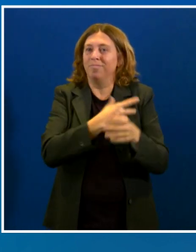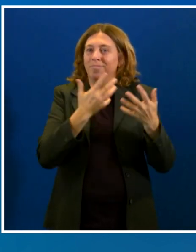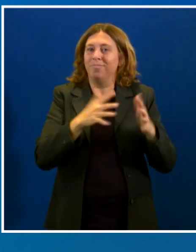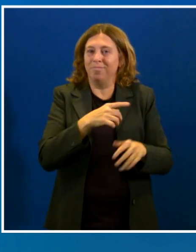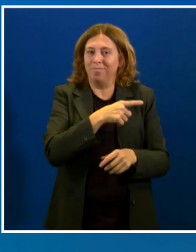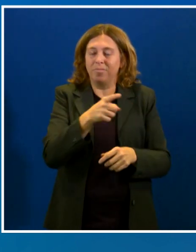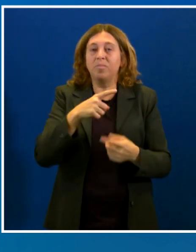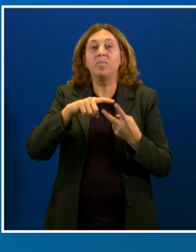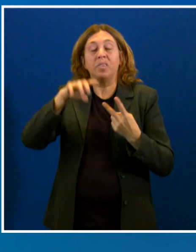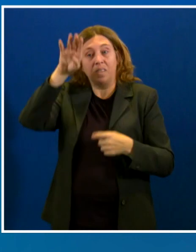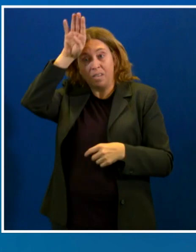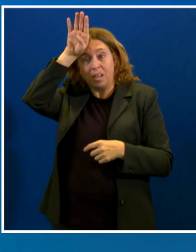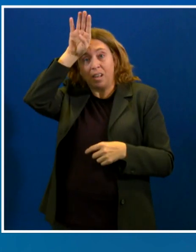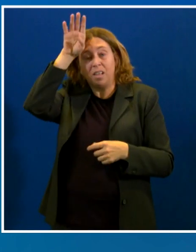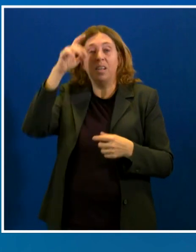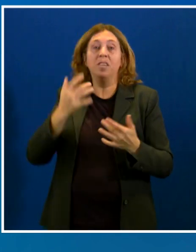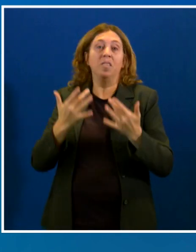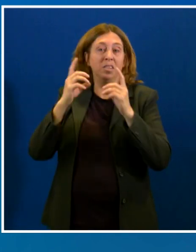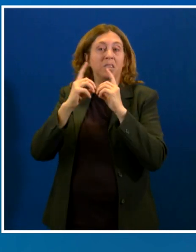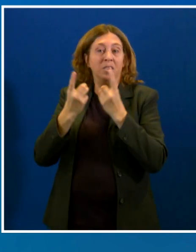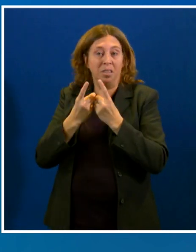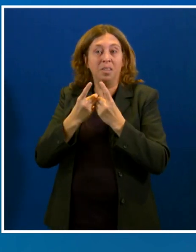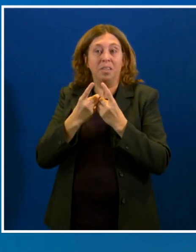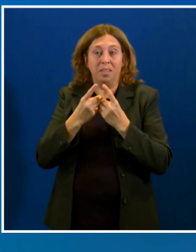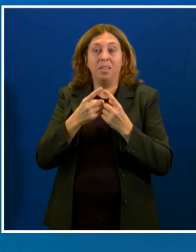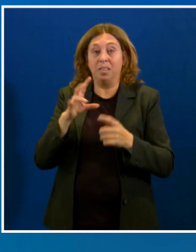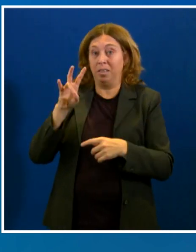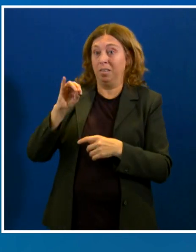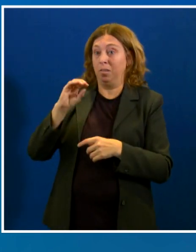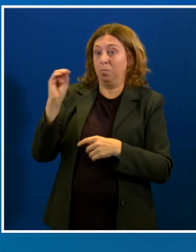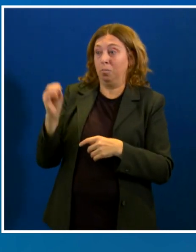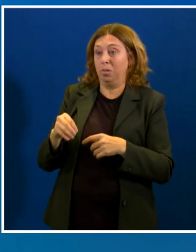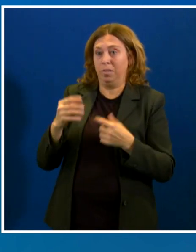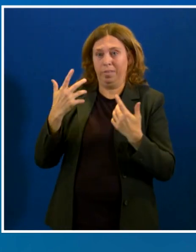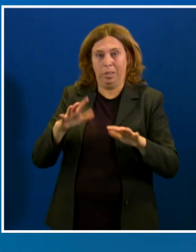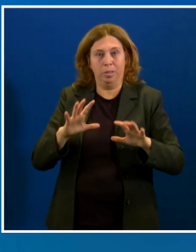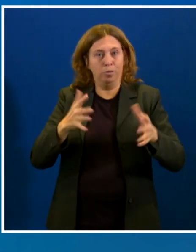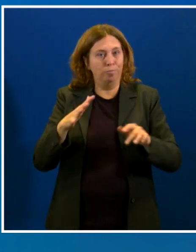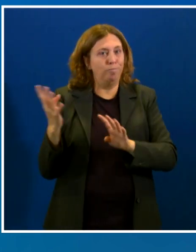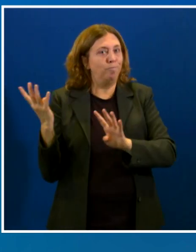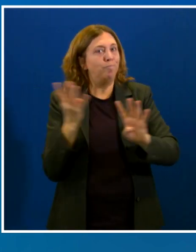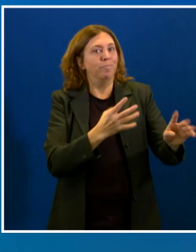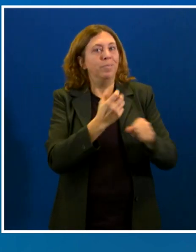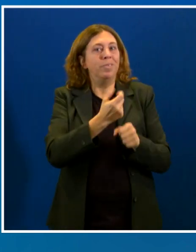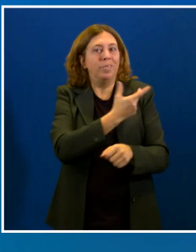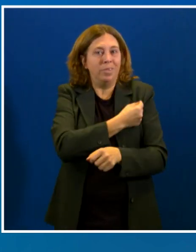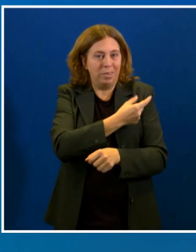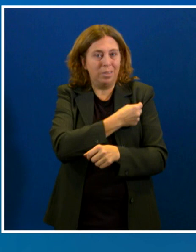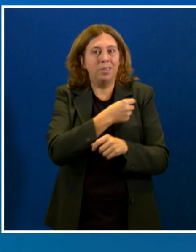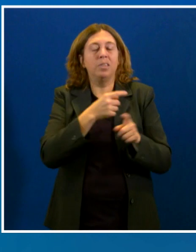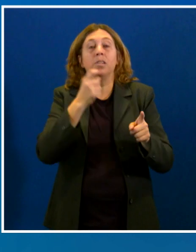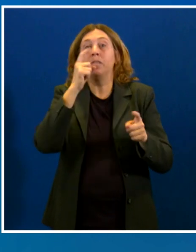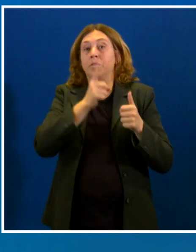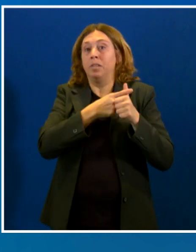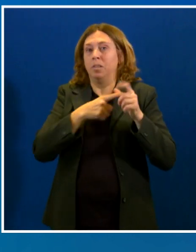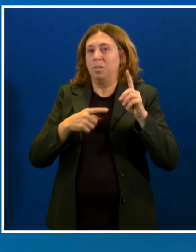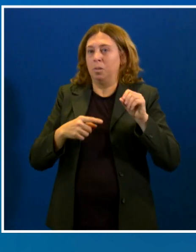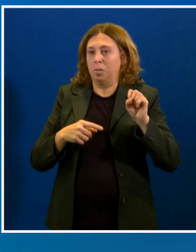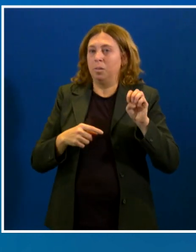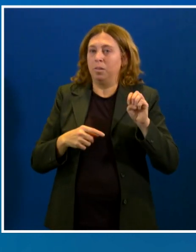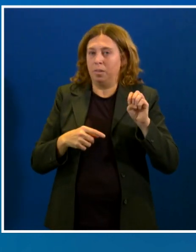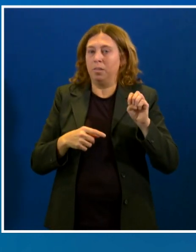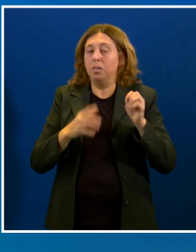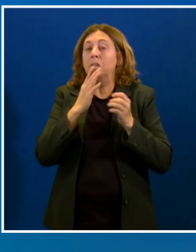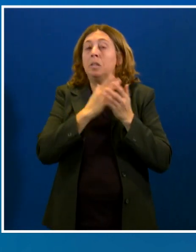Fire Department who started the vaccination process are receiving at least a first dose of the Pfizer